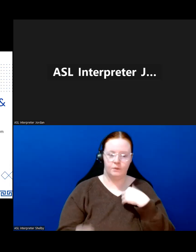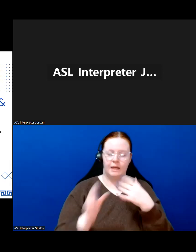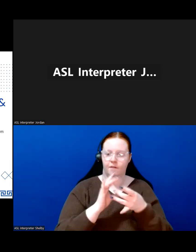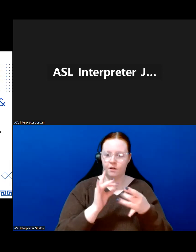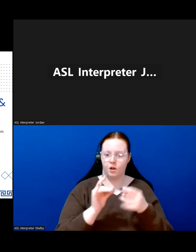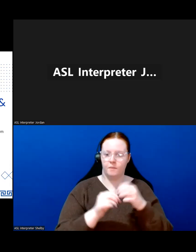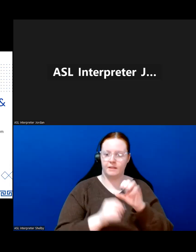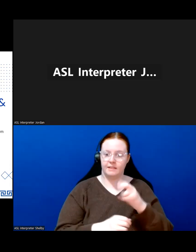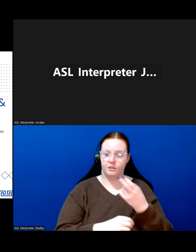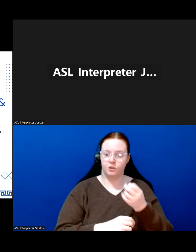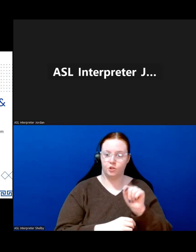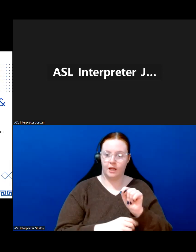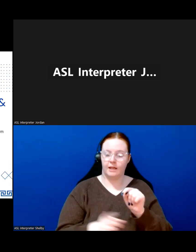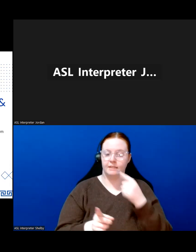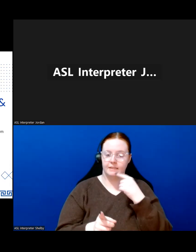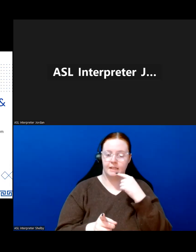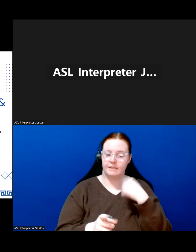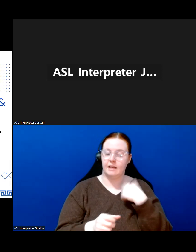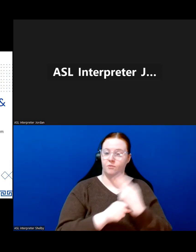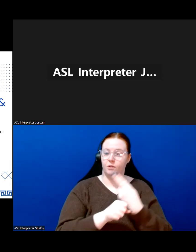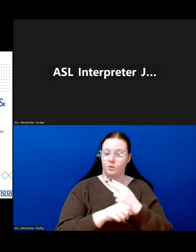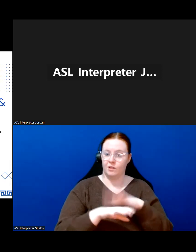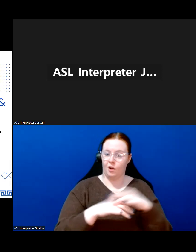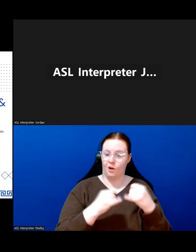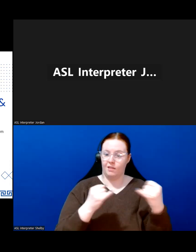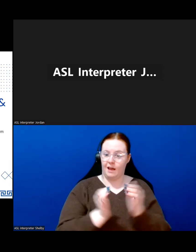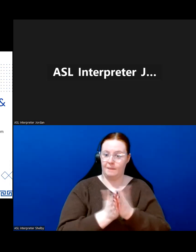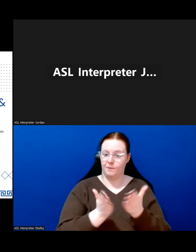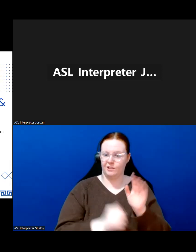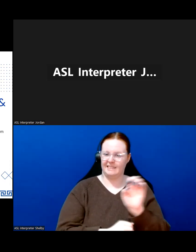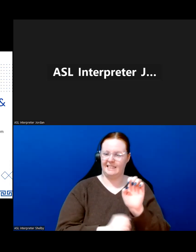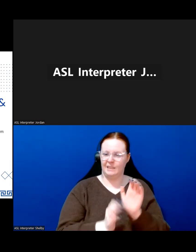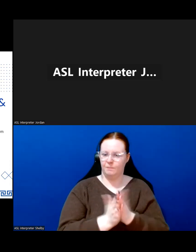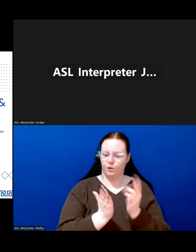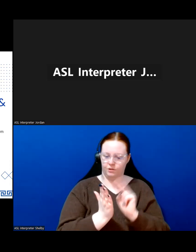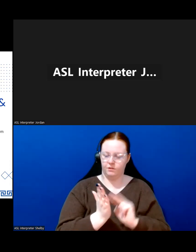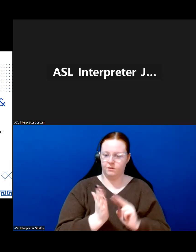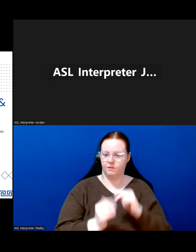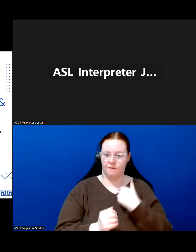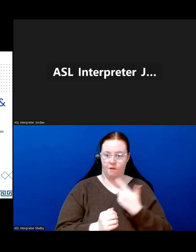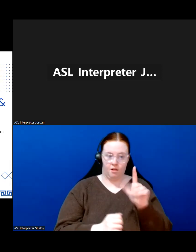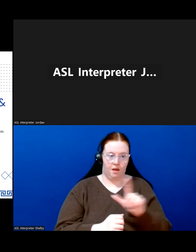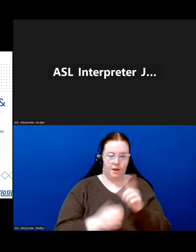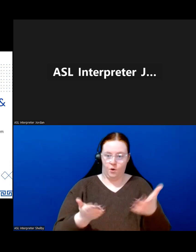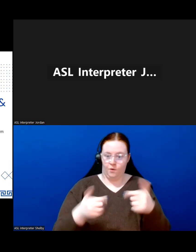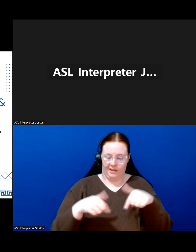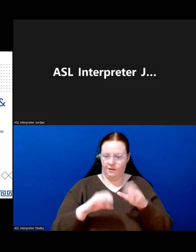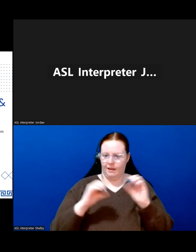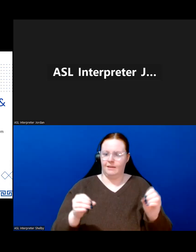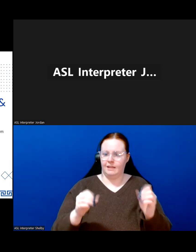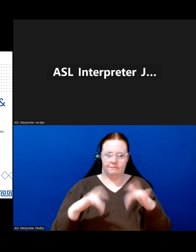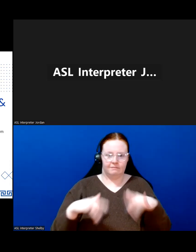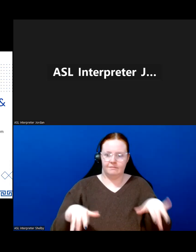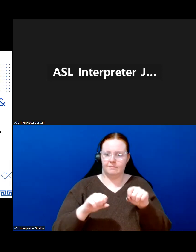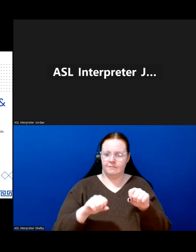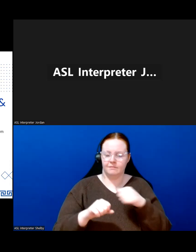using the ebooks for a number of years, but that's the only thing that's used at the library because there's no physical library in my area. So this is how come I started to ask